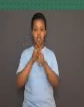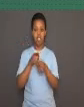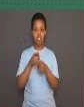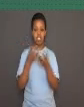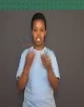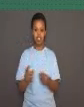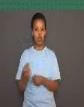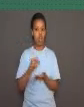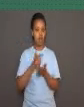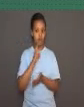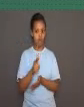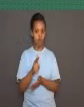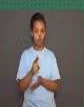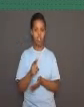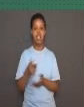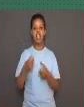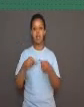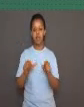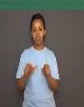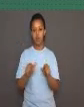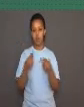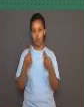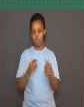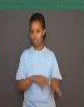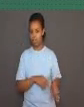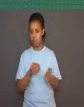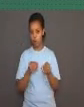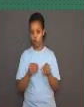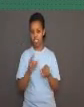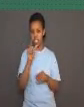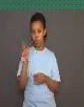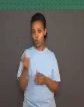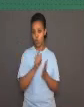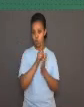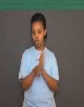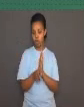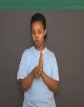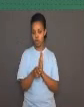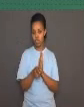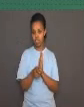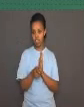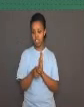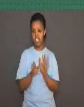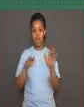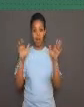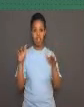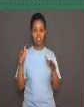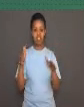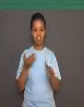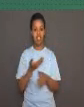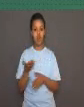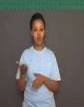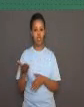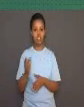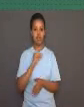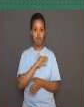our next activity, can you list some examples of insect behaviors? Think